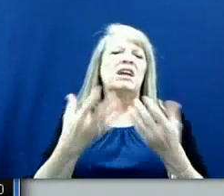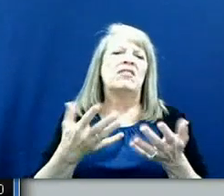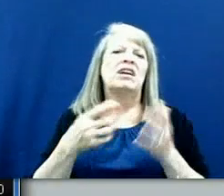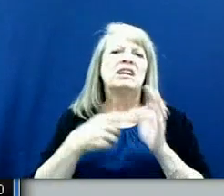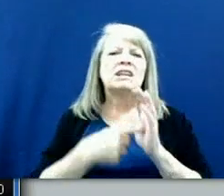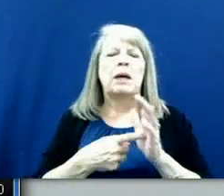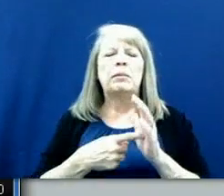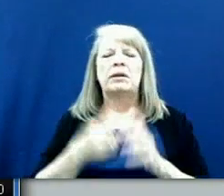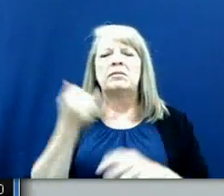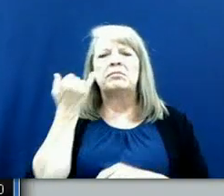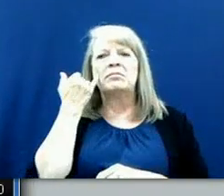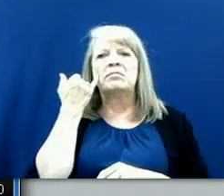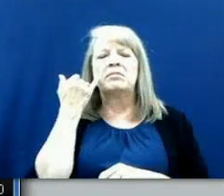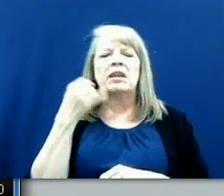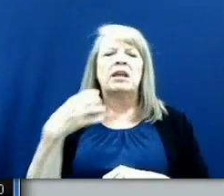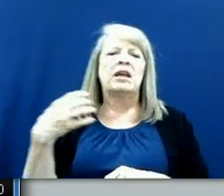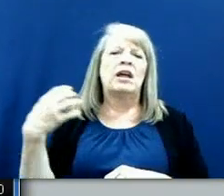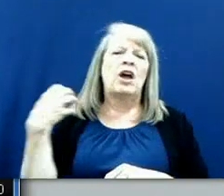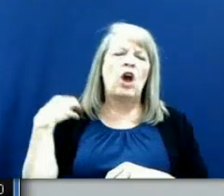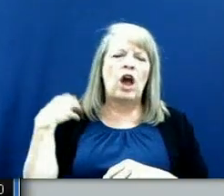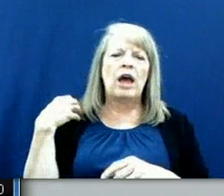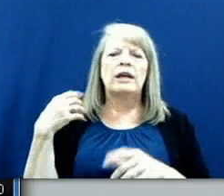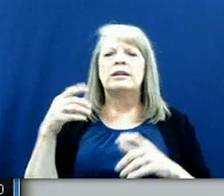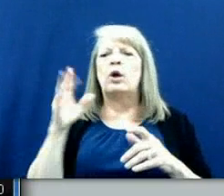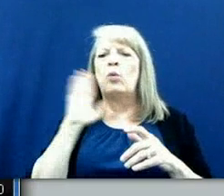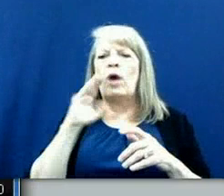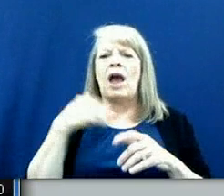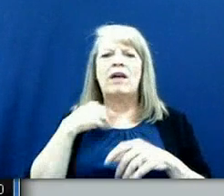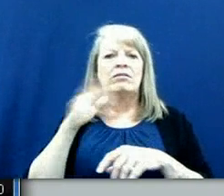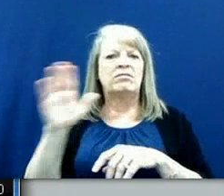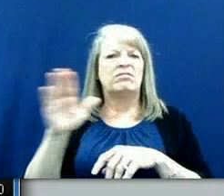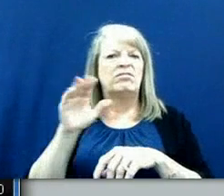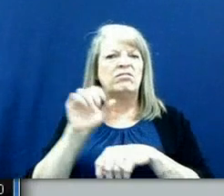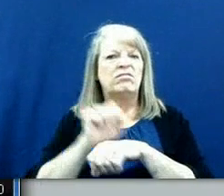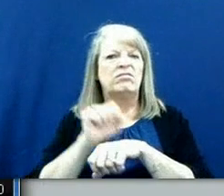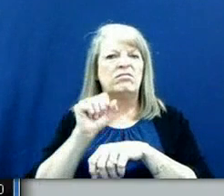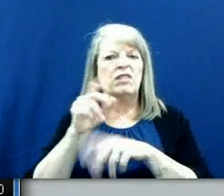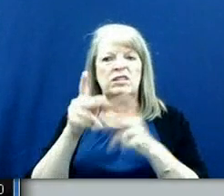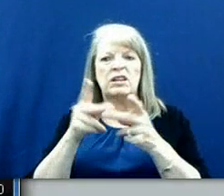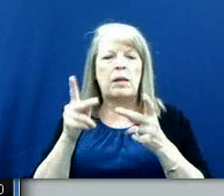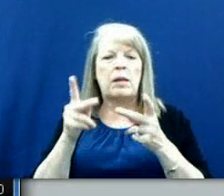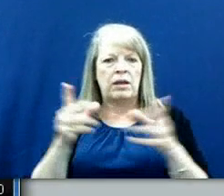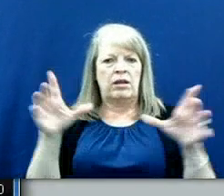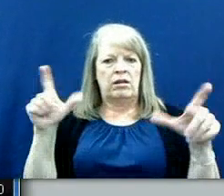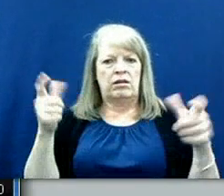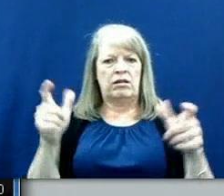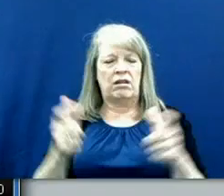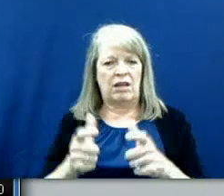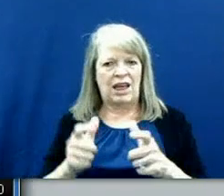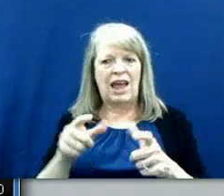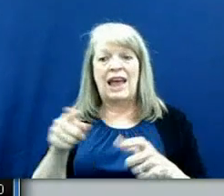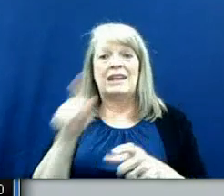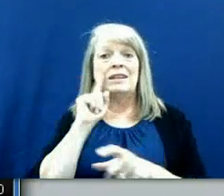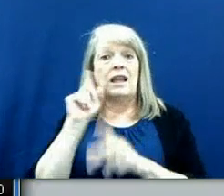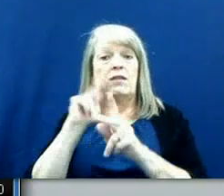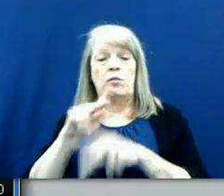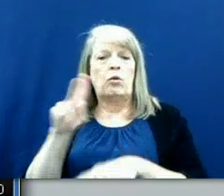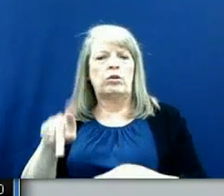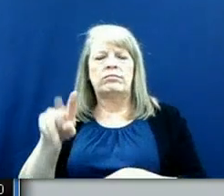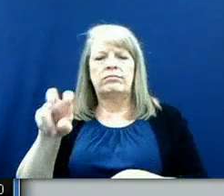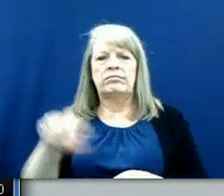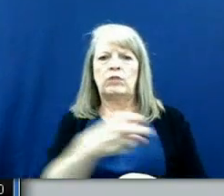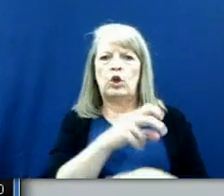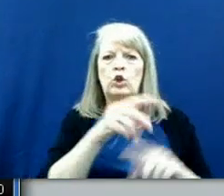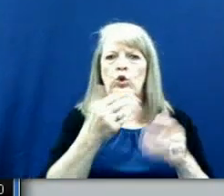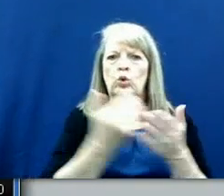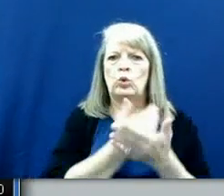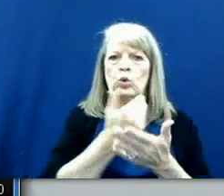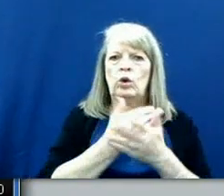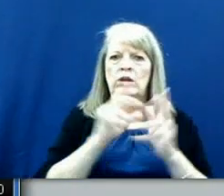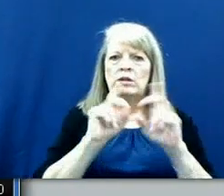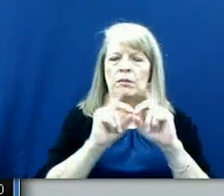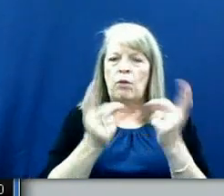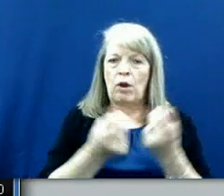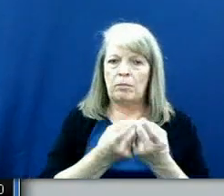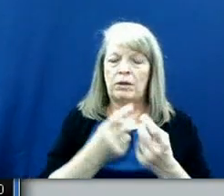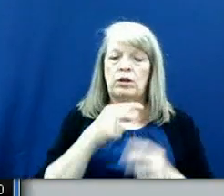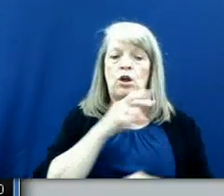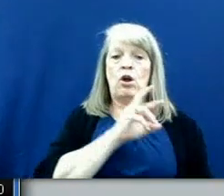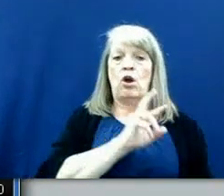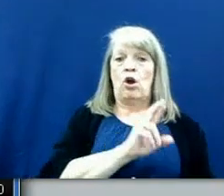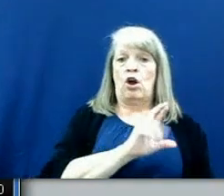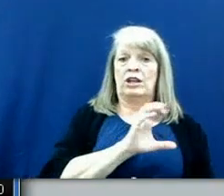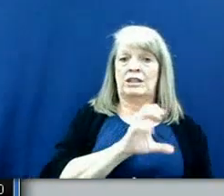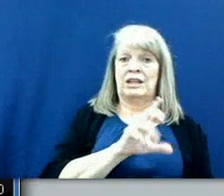an employer has some downsizing and the deaf person is transferred to a new department. The RCD arranges